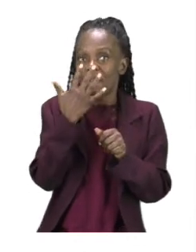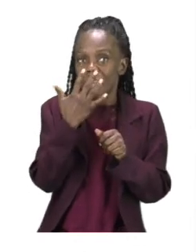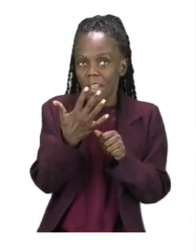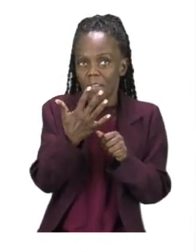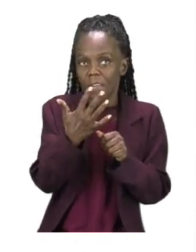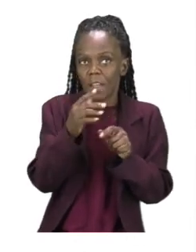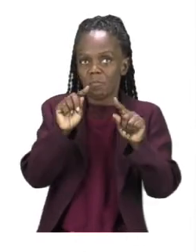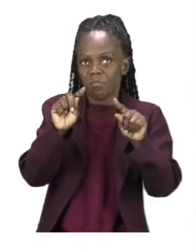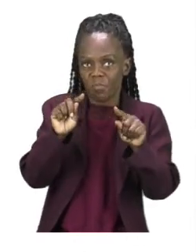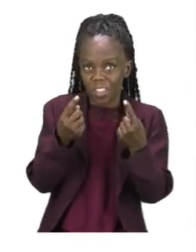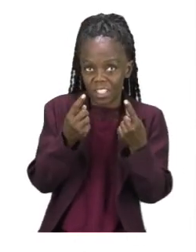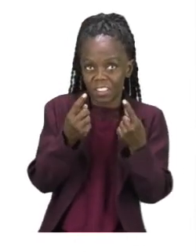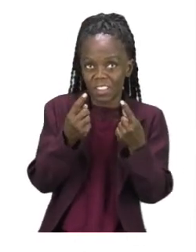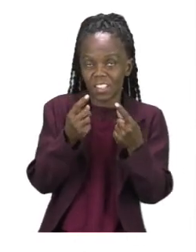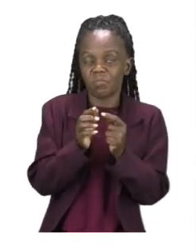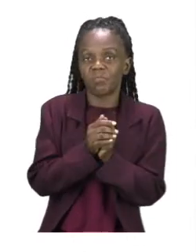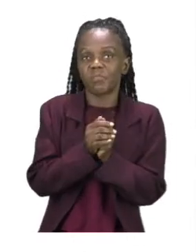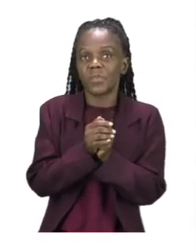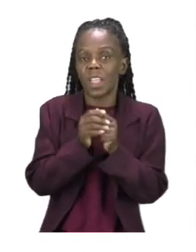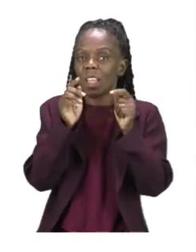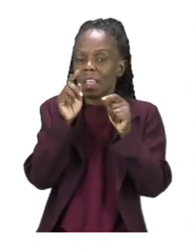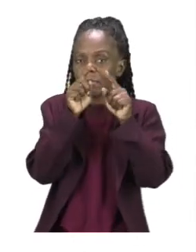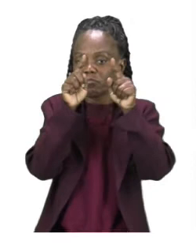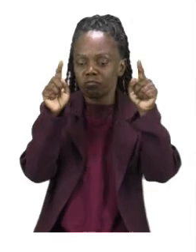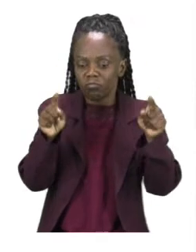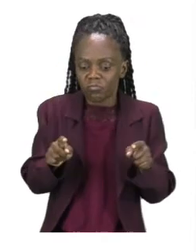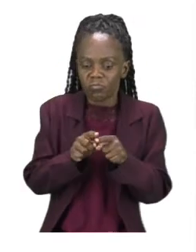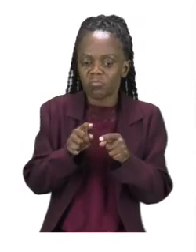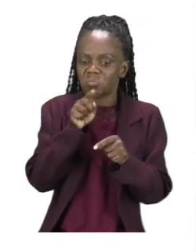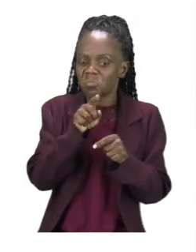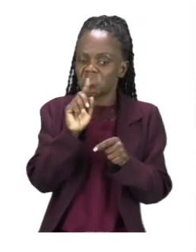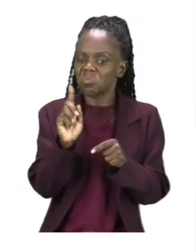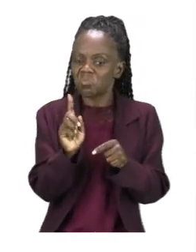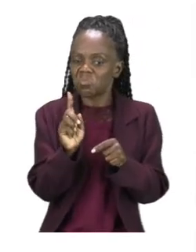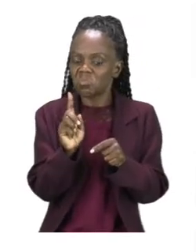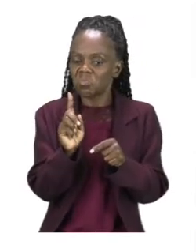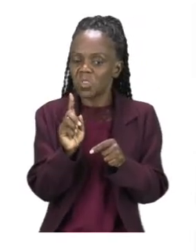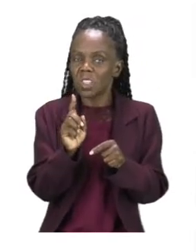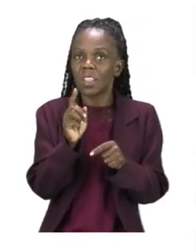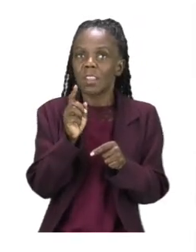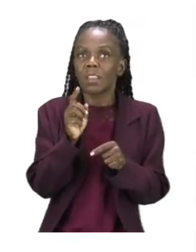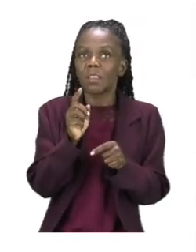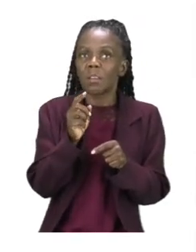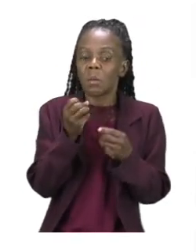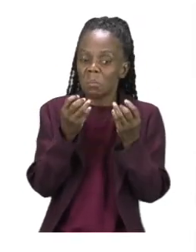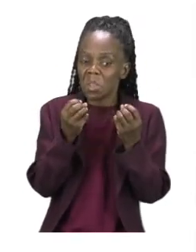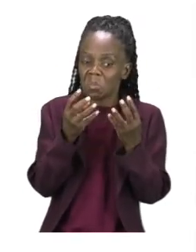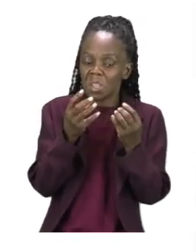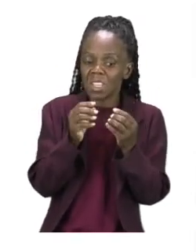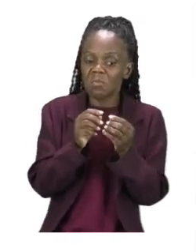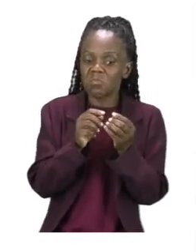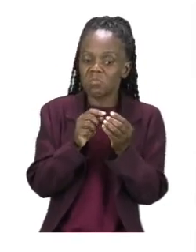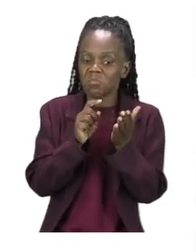some chickens. So it is your job to count 5 chickens and then color